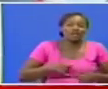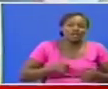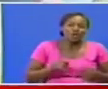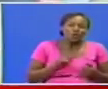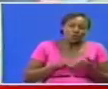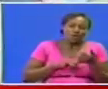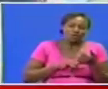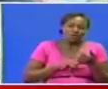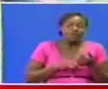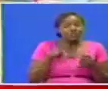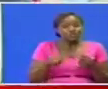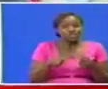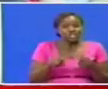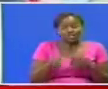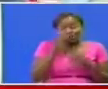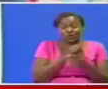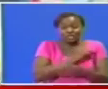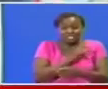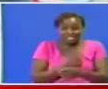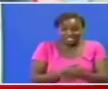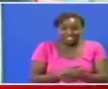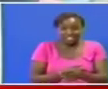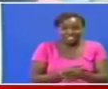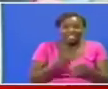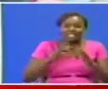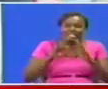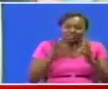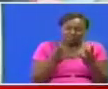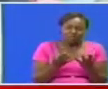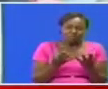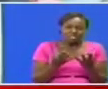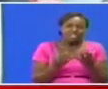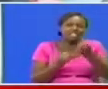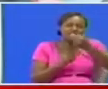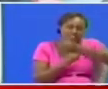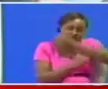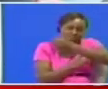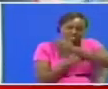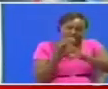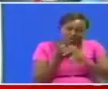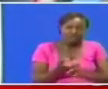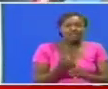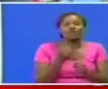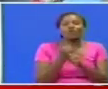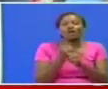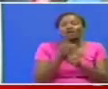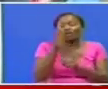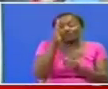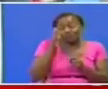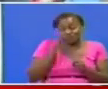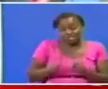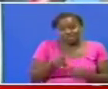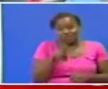grace, I'm a living testimony that with the family support and hard work and God on your side,